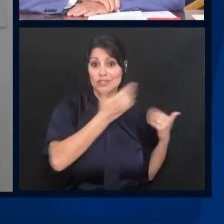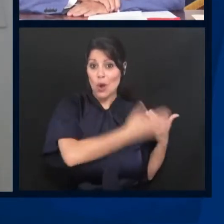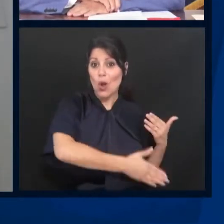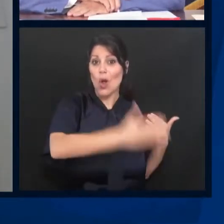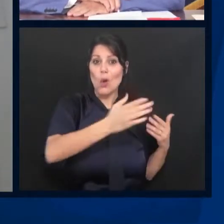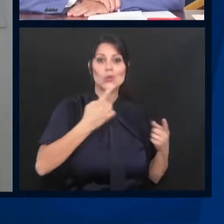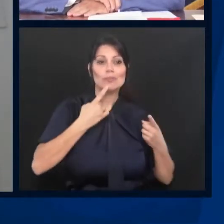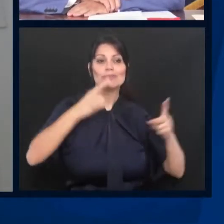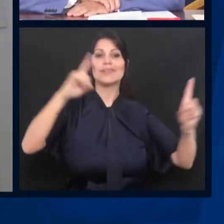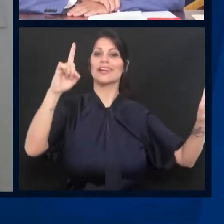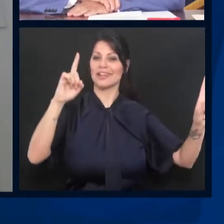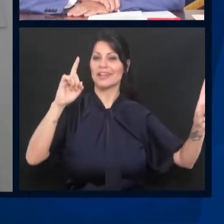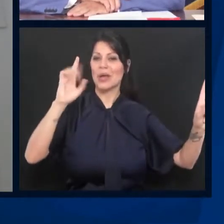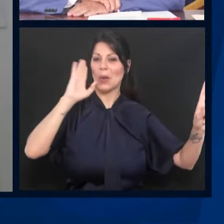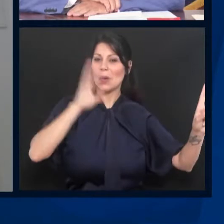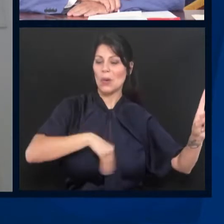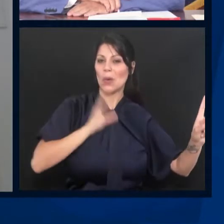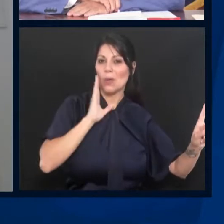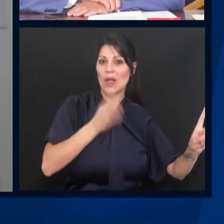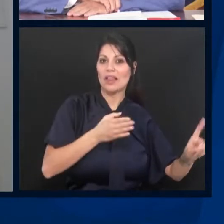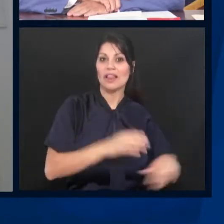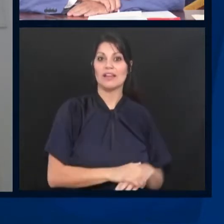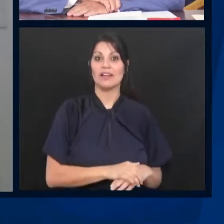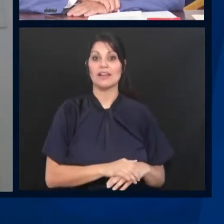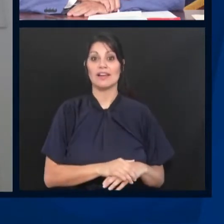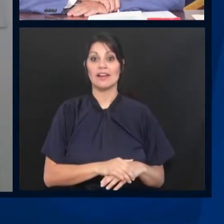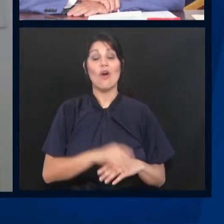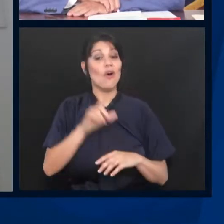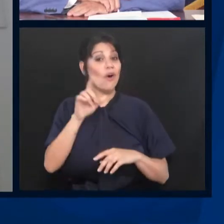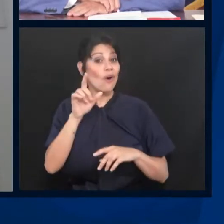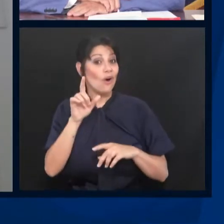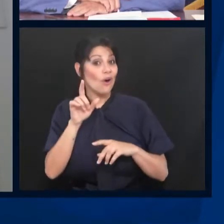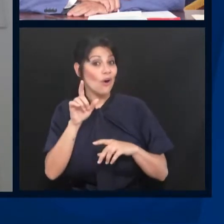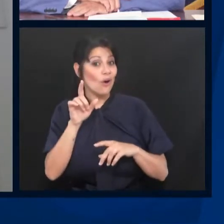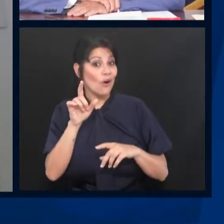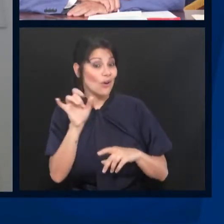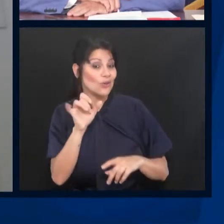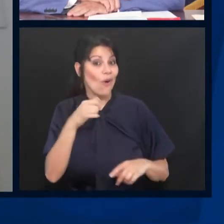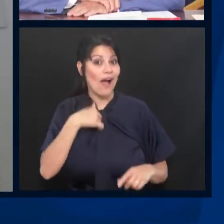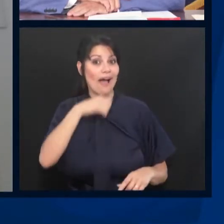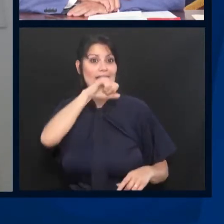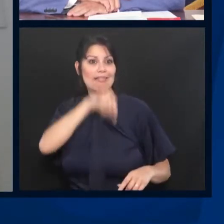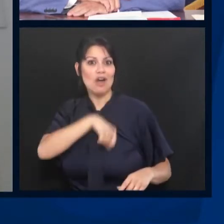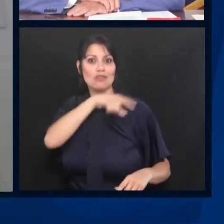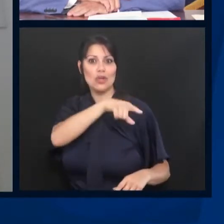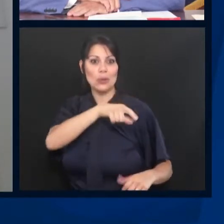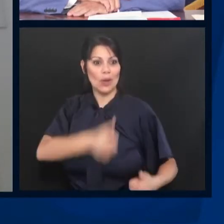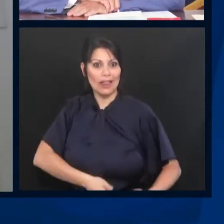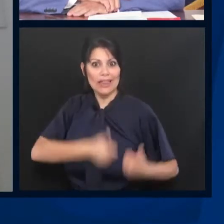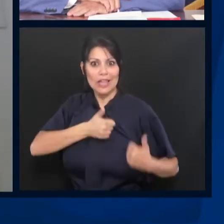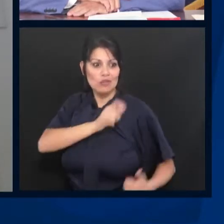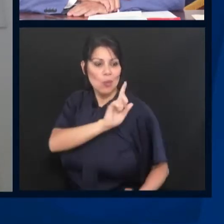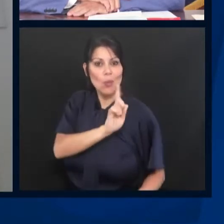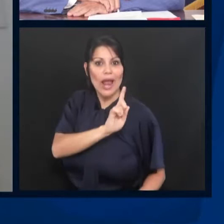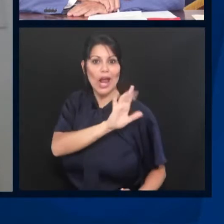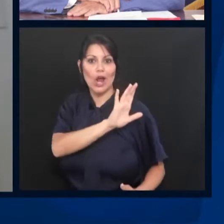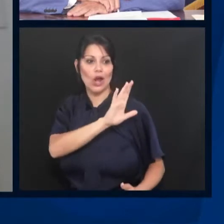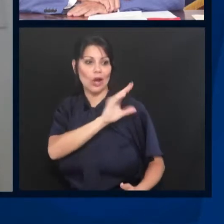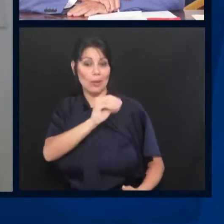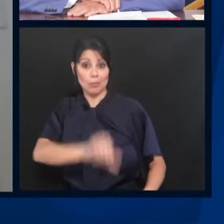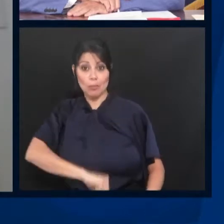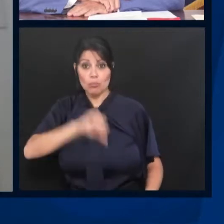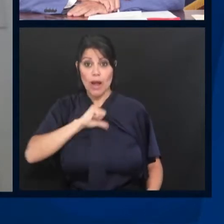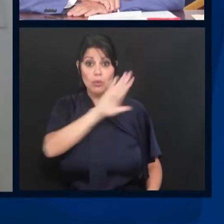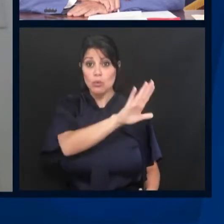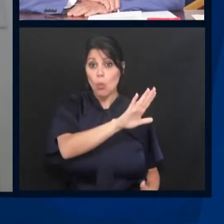things. We know you're going to, and everything. And I love the fact, where you live, and I'm really proud of your county and proud of